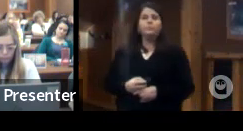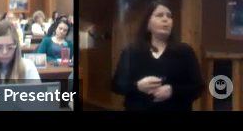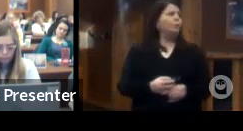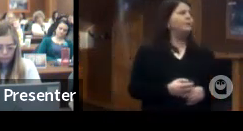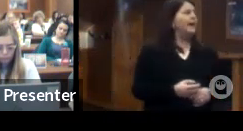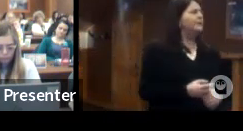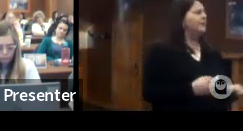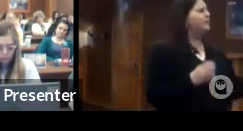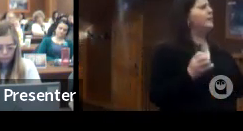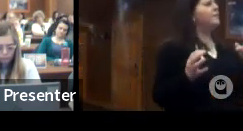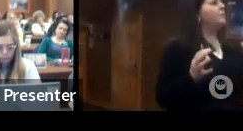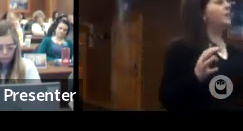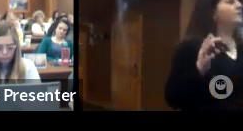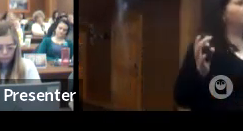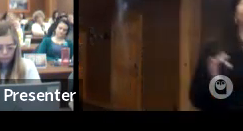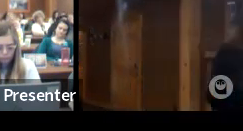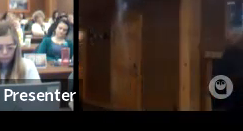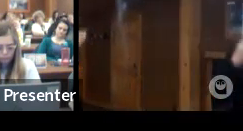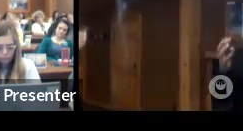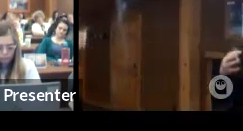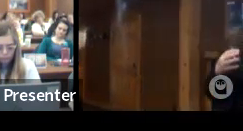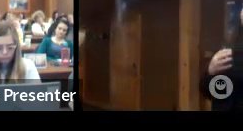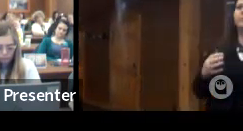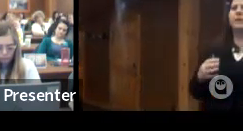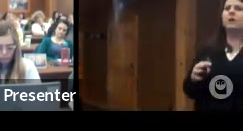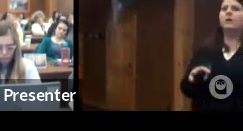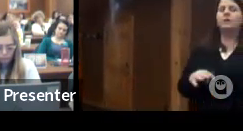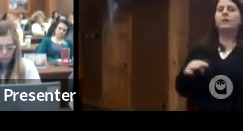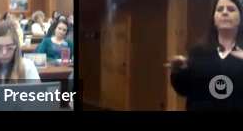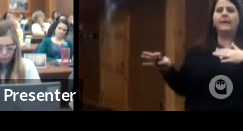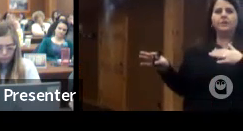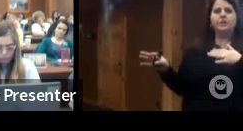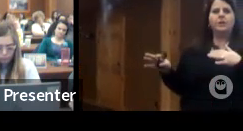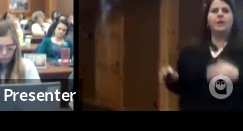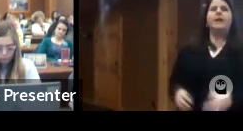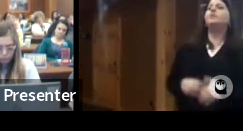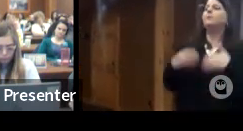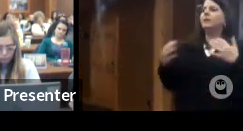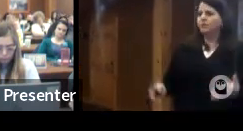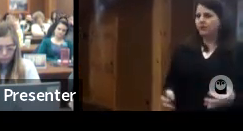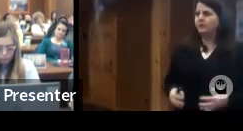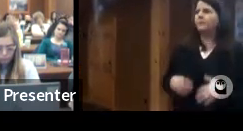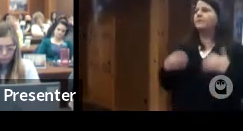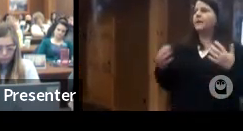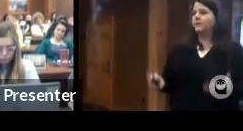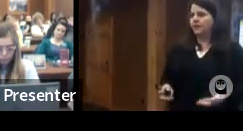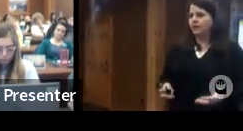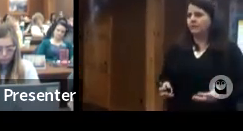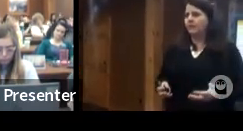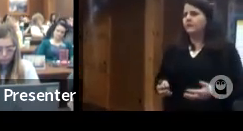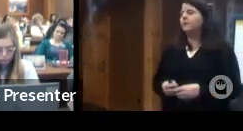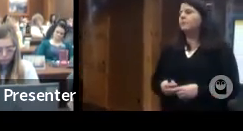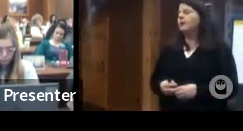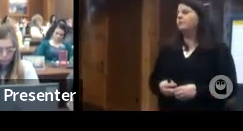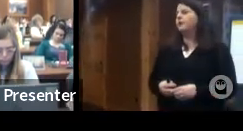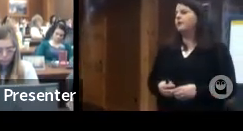well. We've had, every now and then we have sort of this surge changing of the guard on the bench. And so then we get new judges and we have to educate